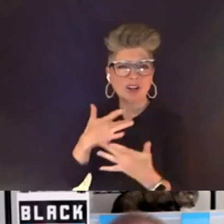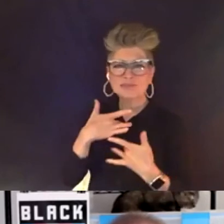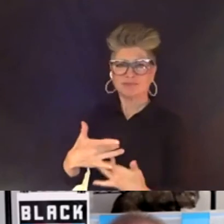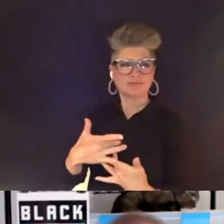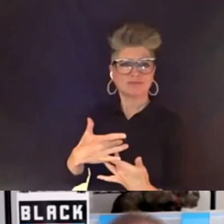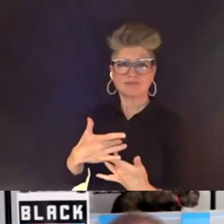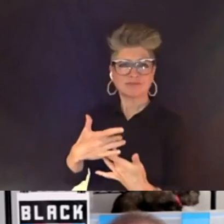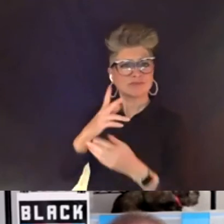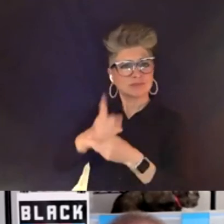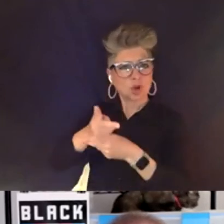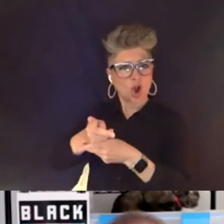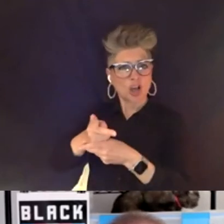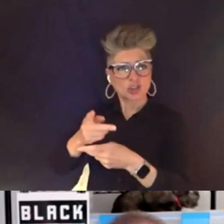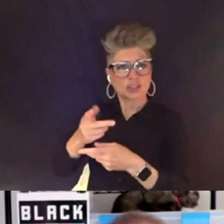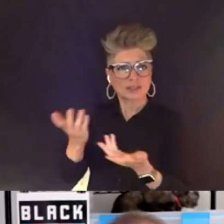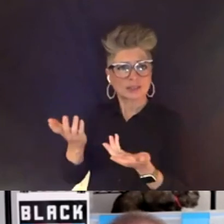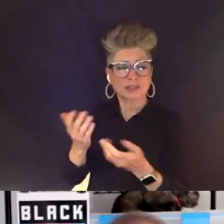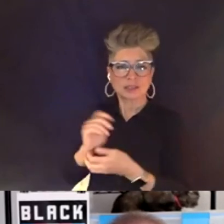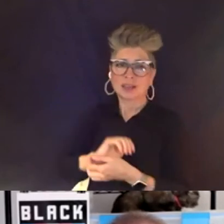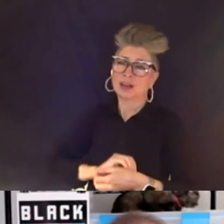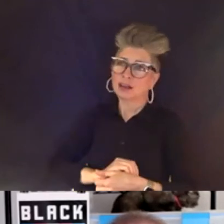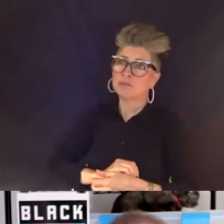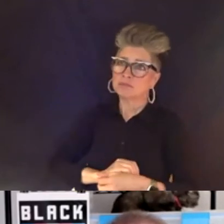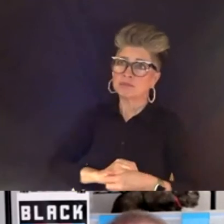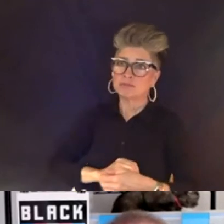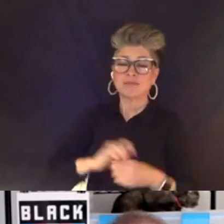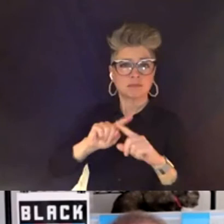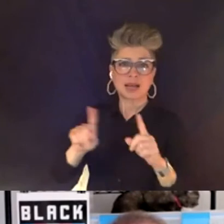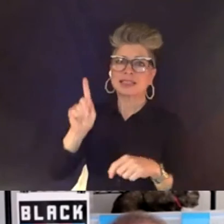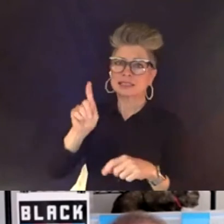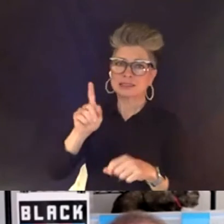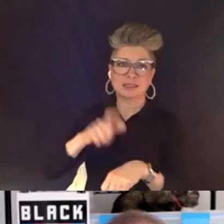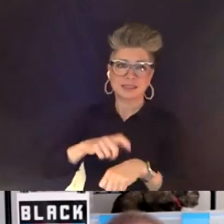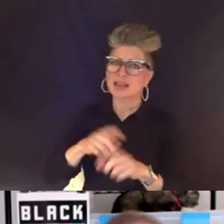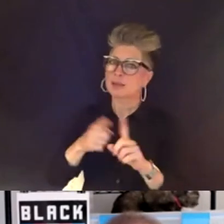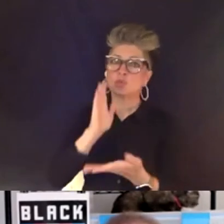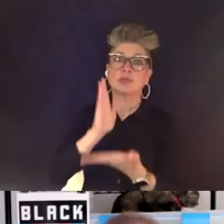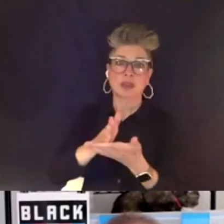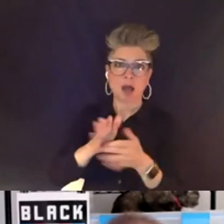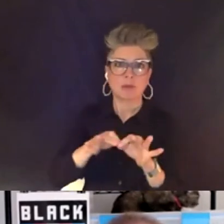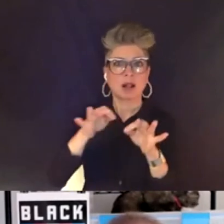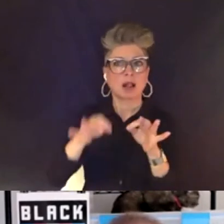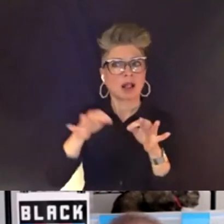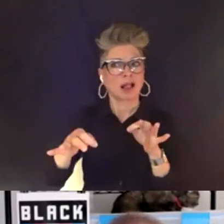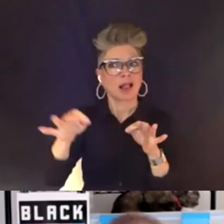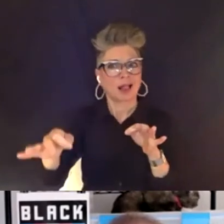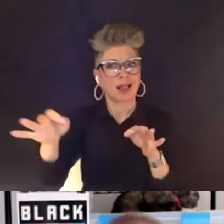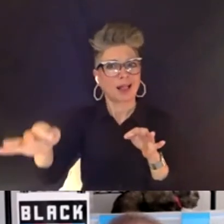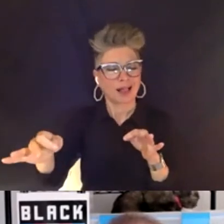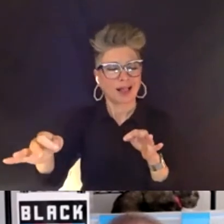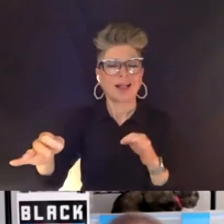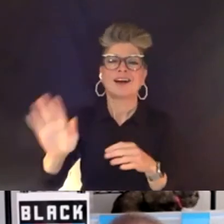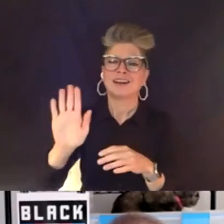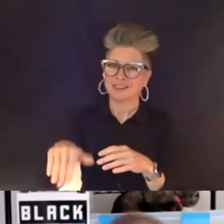precautions. But it is time, I would say, to stop the deferment and come on in.